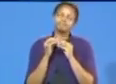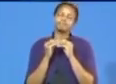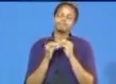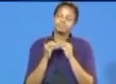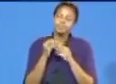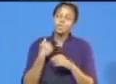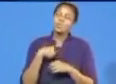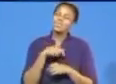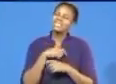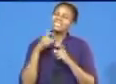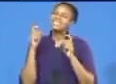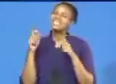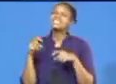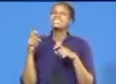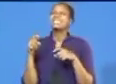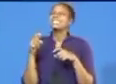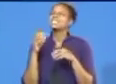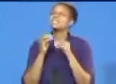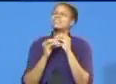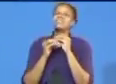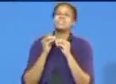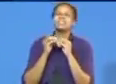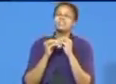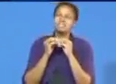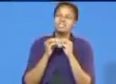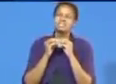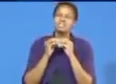We need fixing of the world,